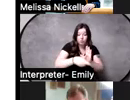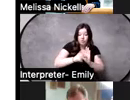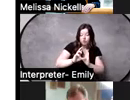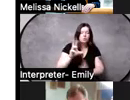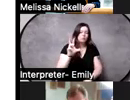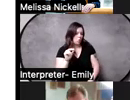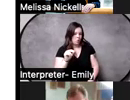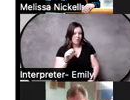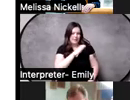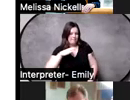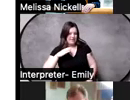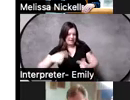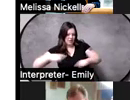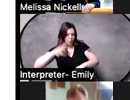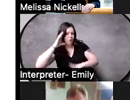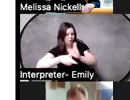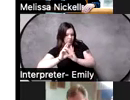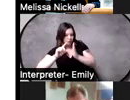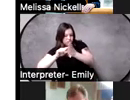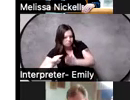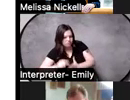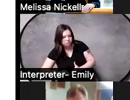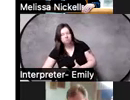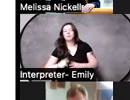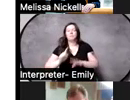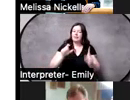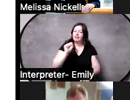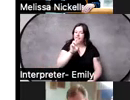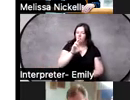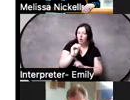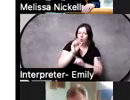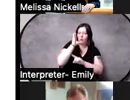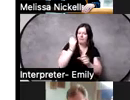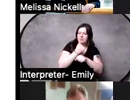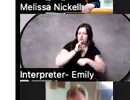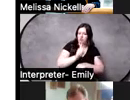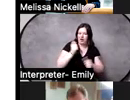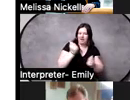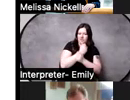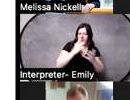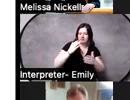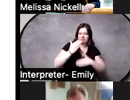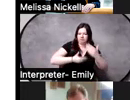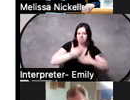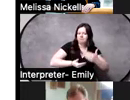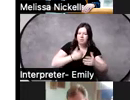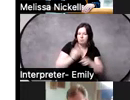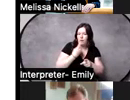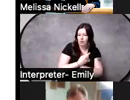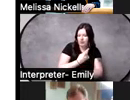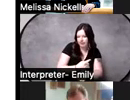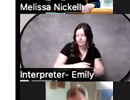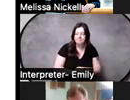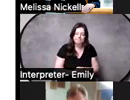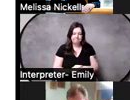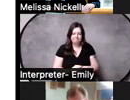scientific review, but the SRO will make sure that everything is done appropriately by NIH regulations. And then a program officer